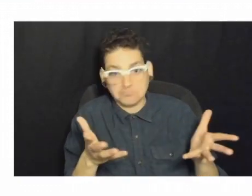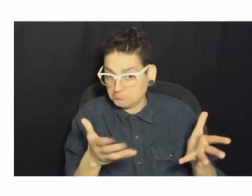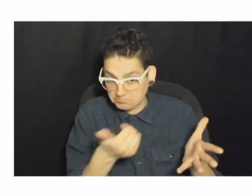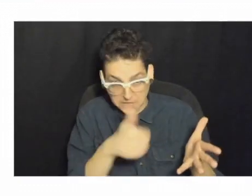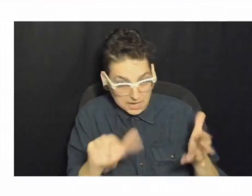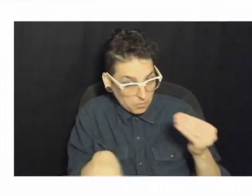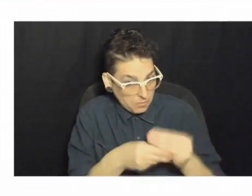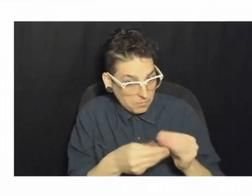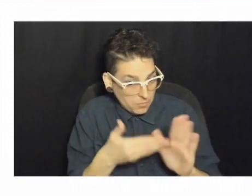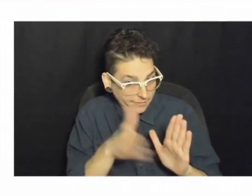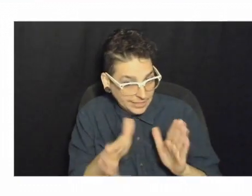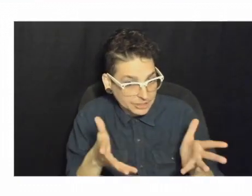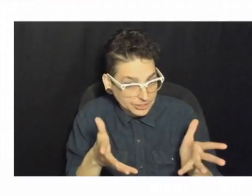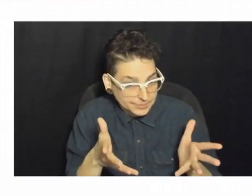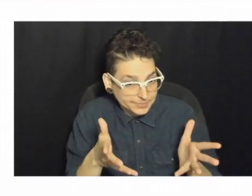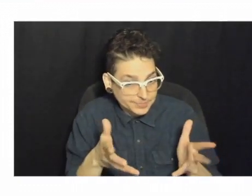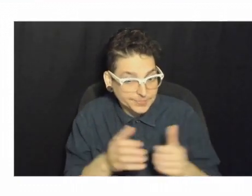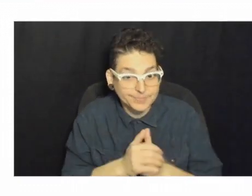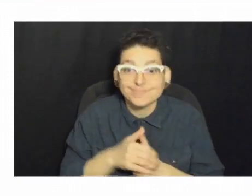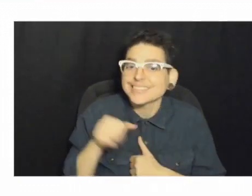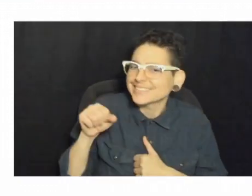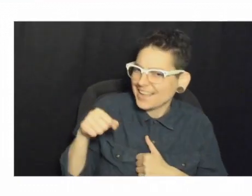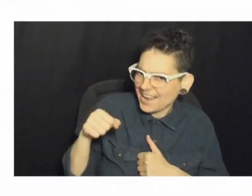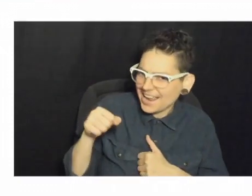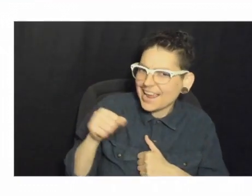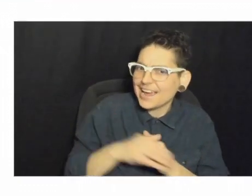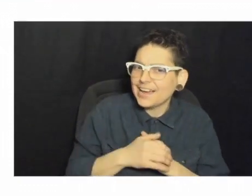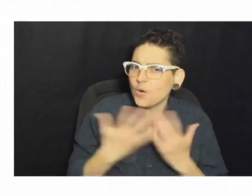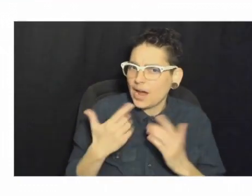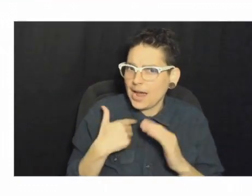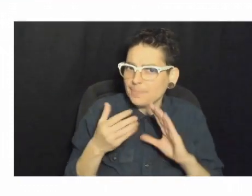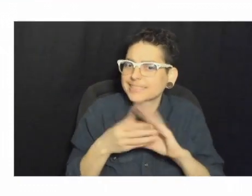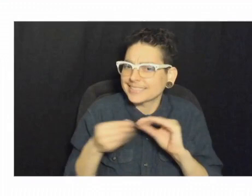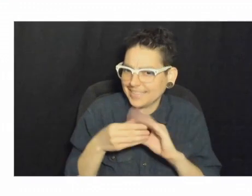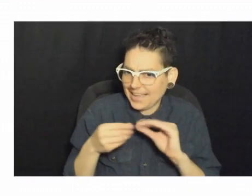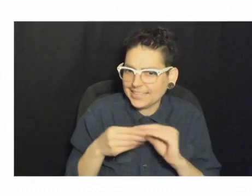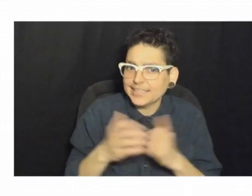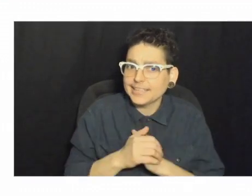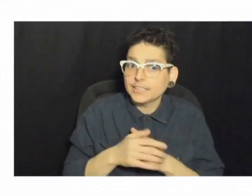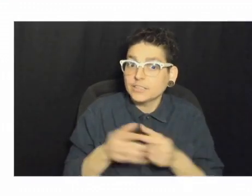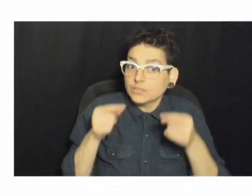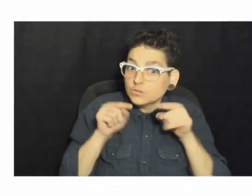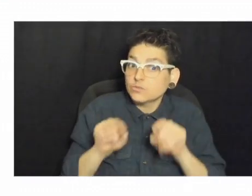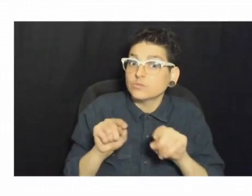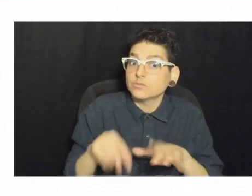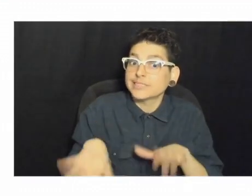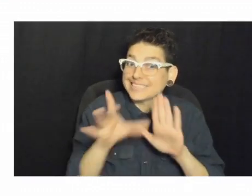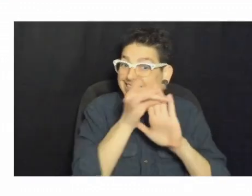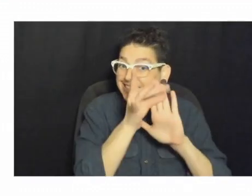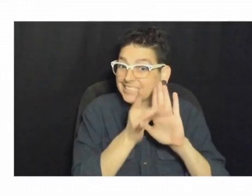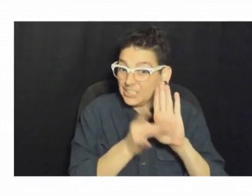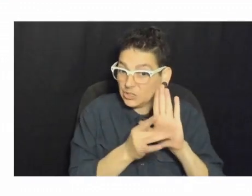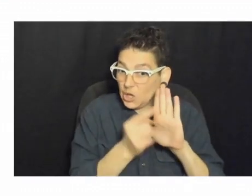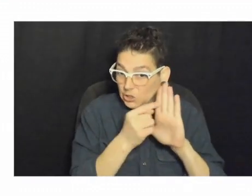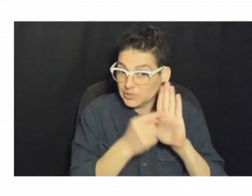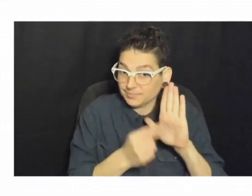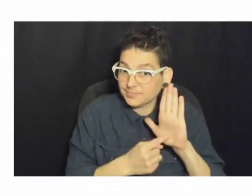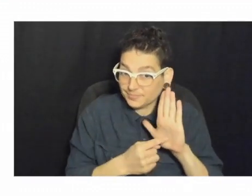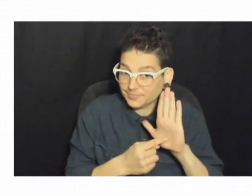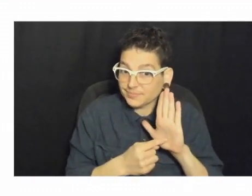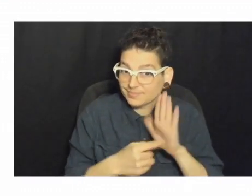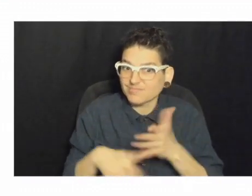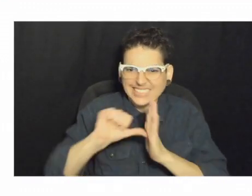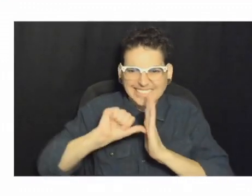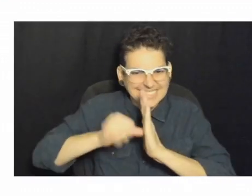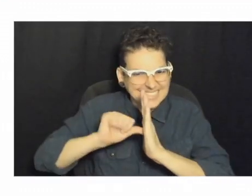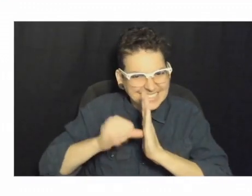Yes. What I'm seeing through the stickies is this emphasis on human interaction or